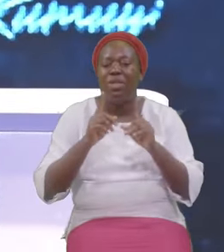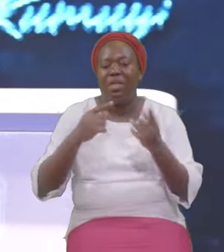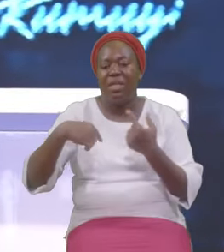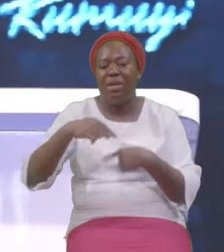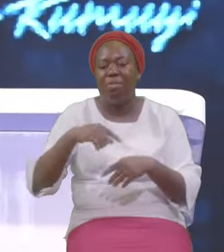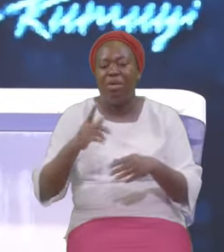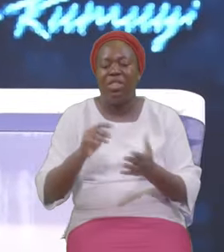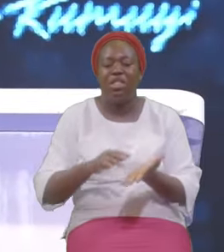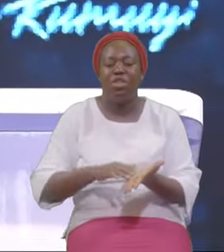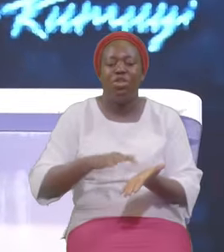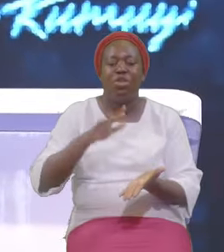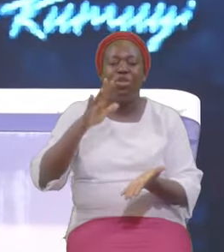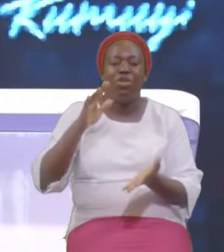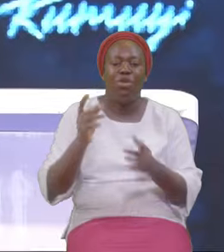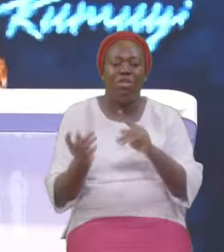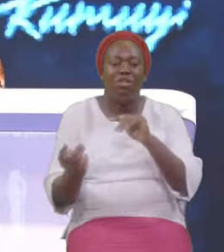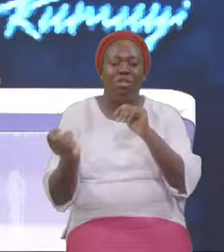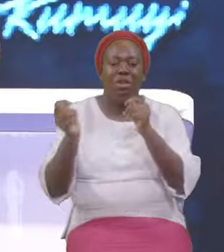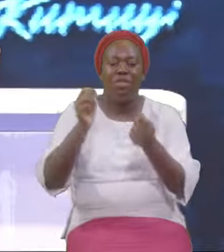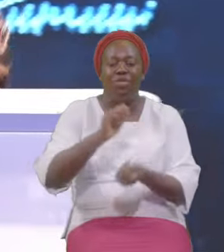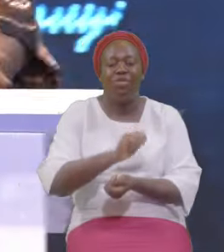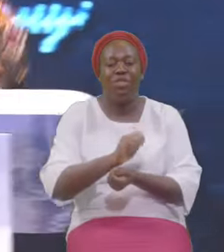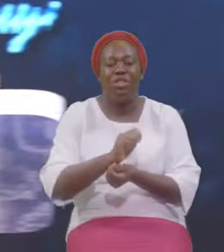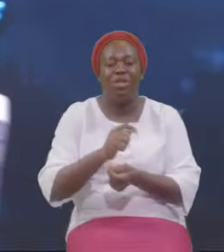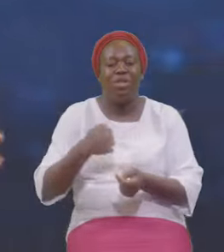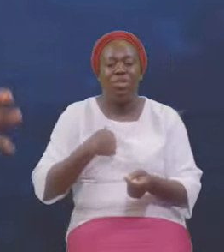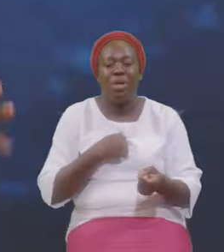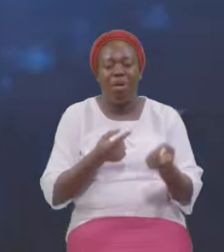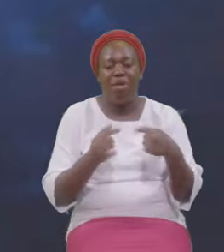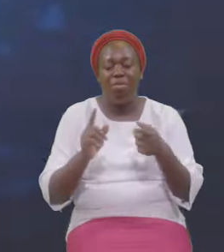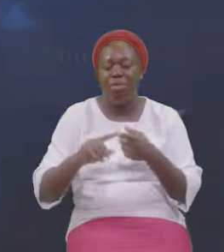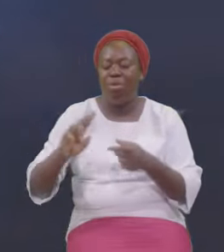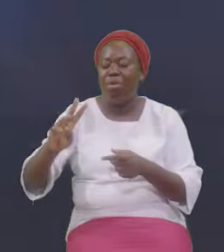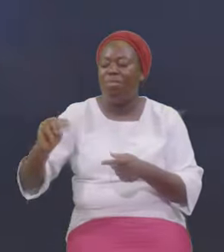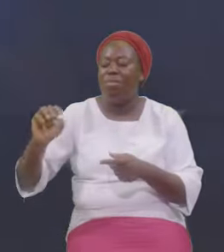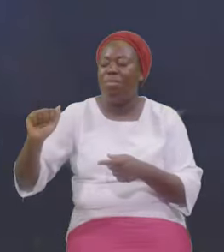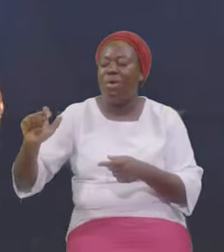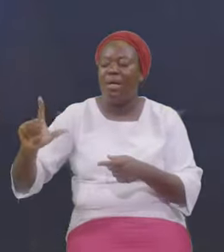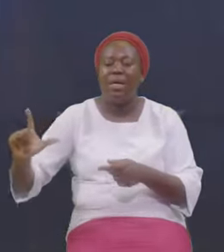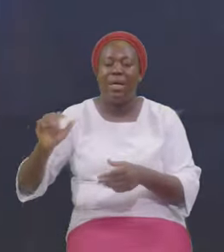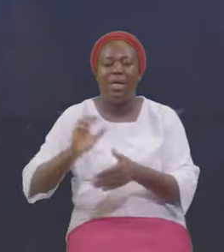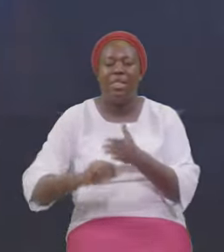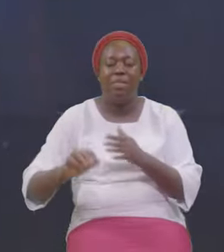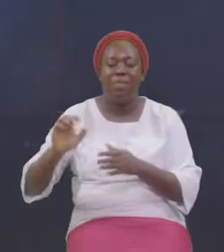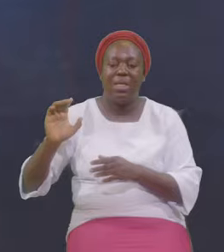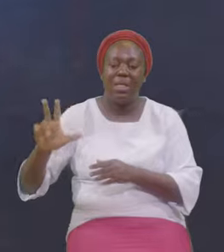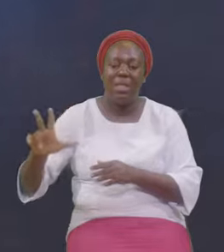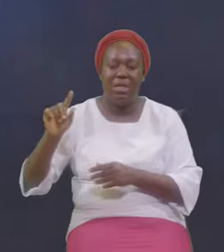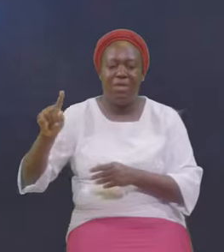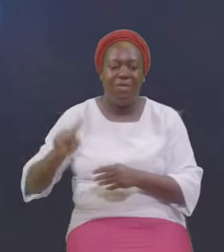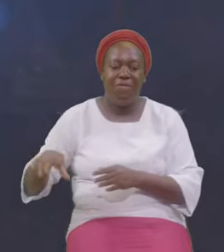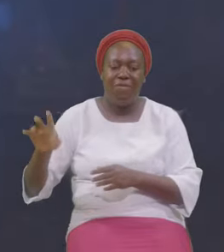glorious transformation. We're coming to Malachi chapter 3, verse 8.